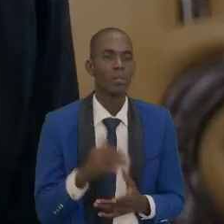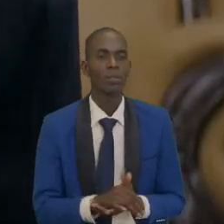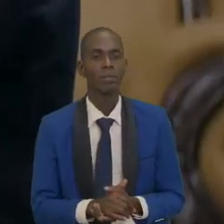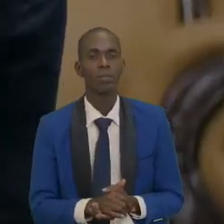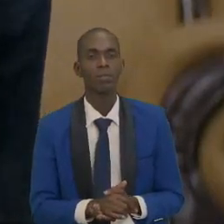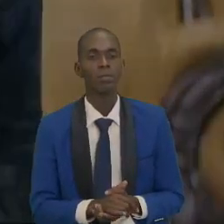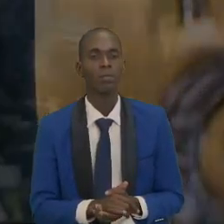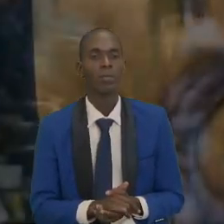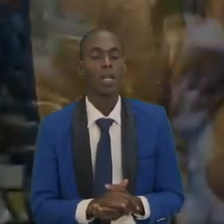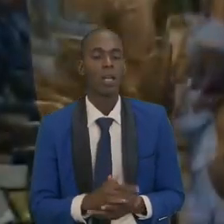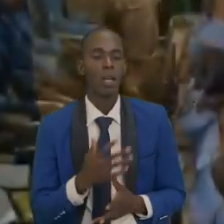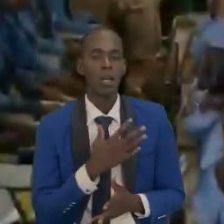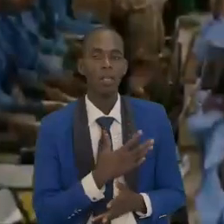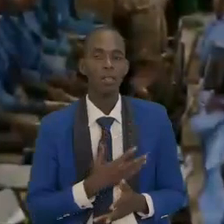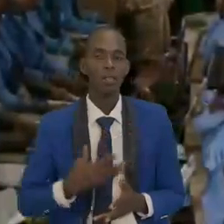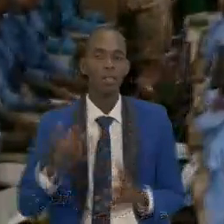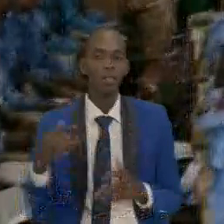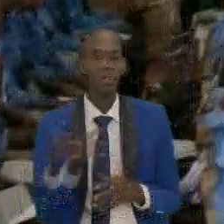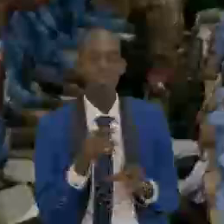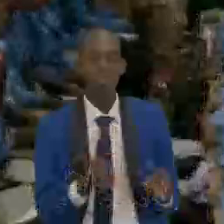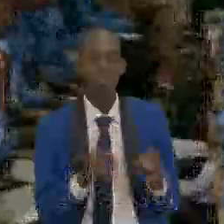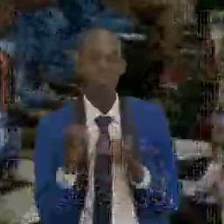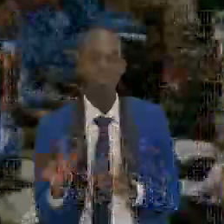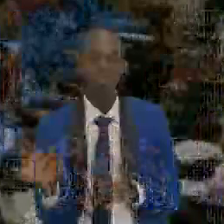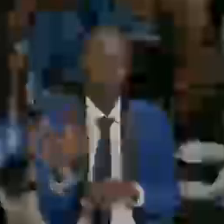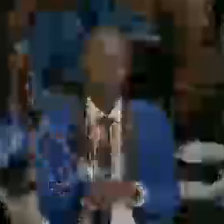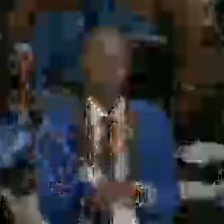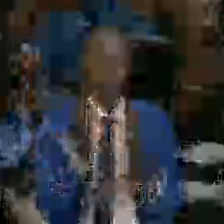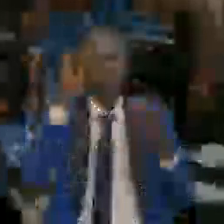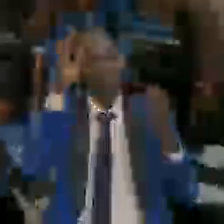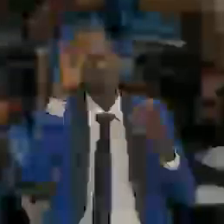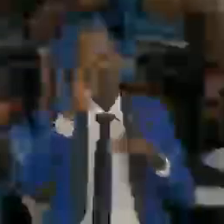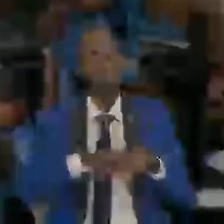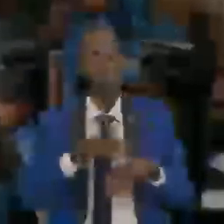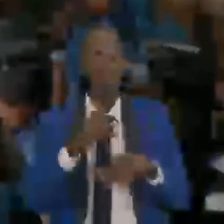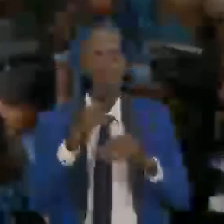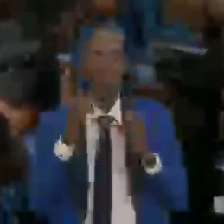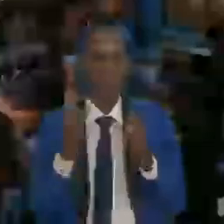and the base the expectation on the past